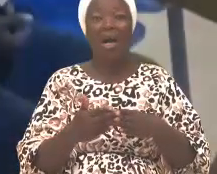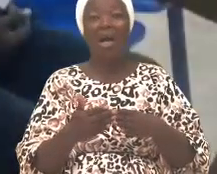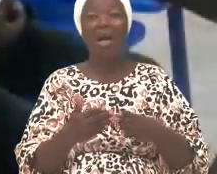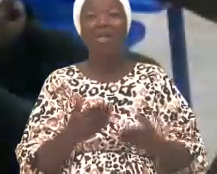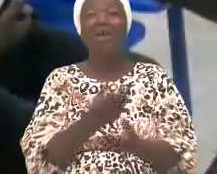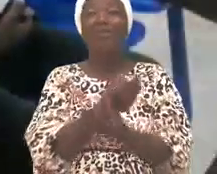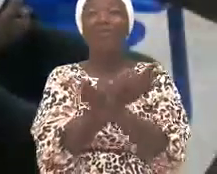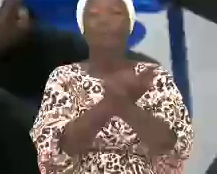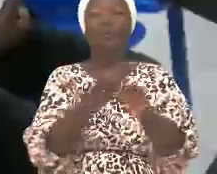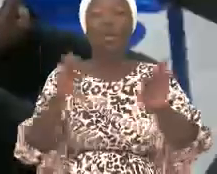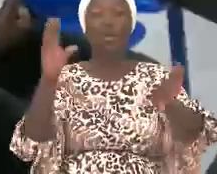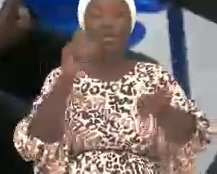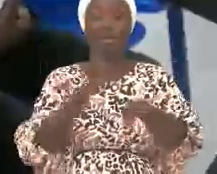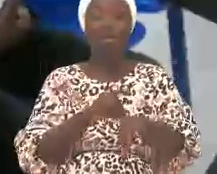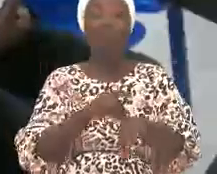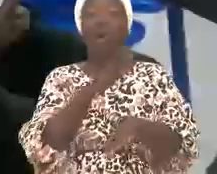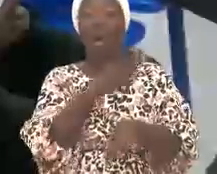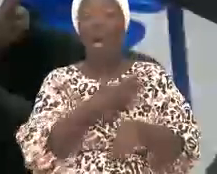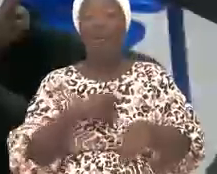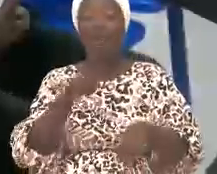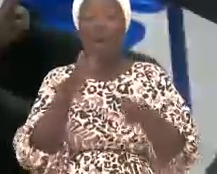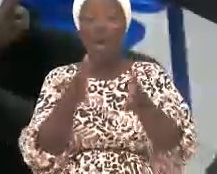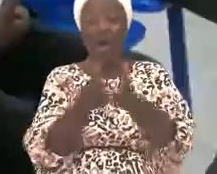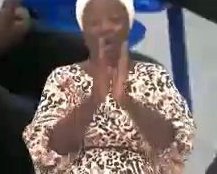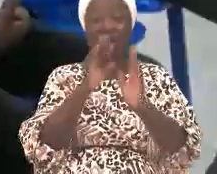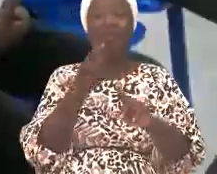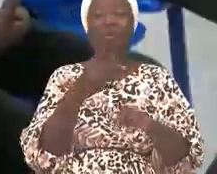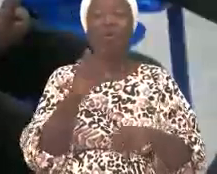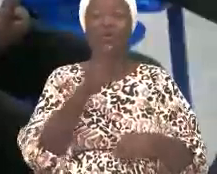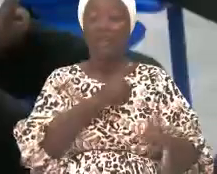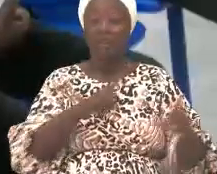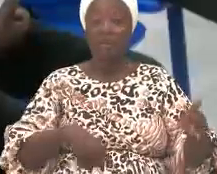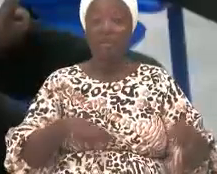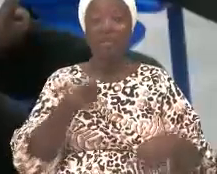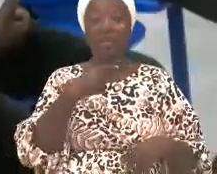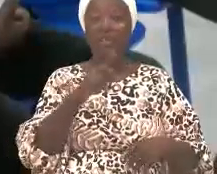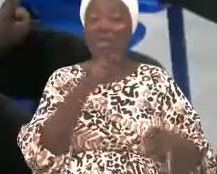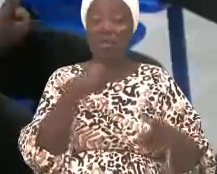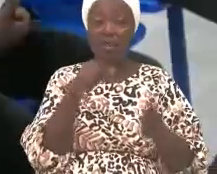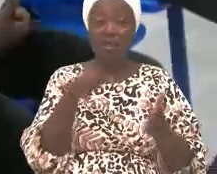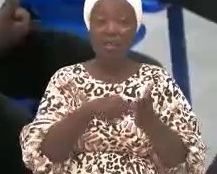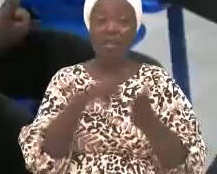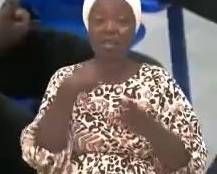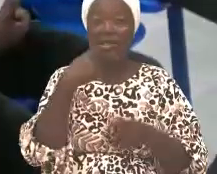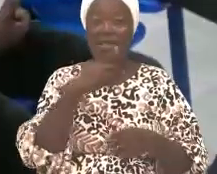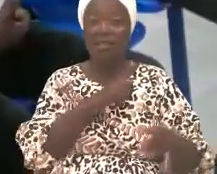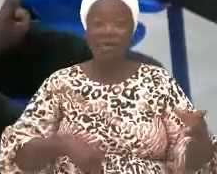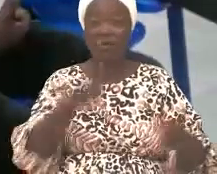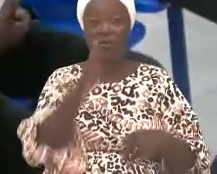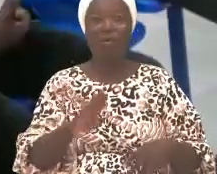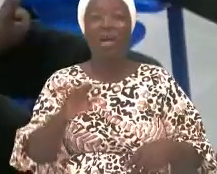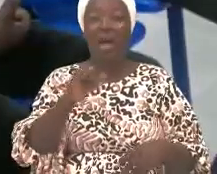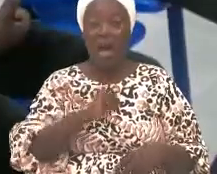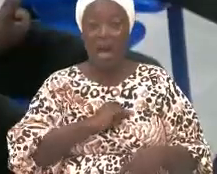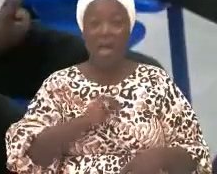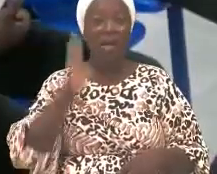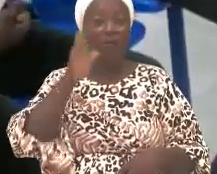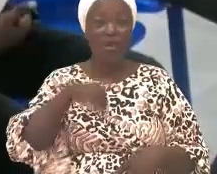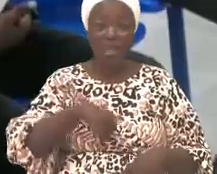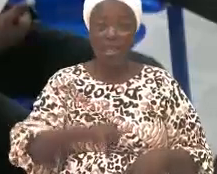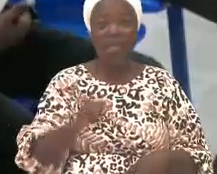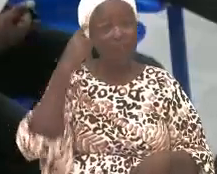and you are inquiring of the Lord. It says, thus says the Lord God, I will yet for